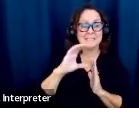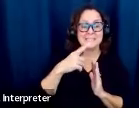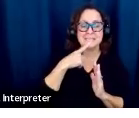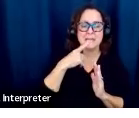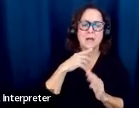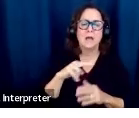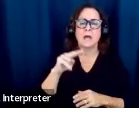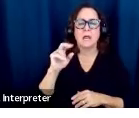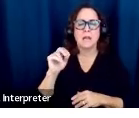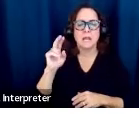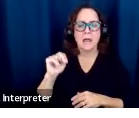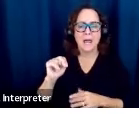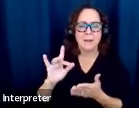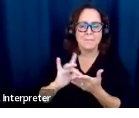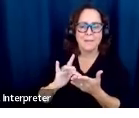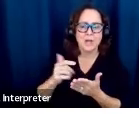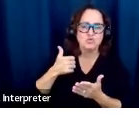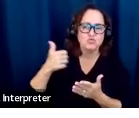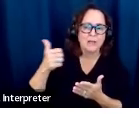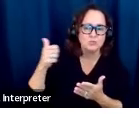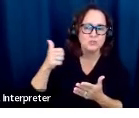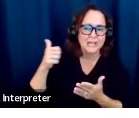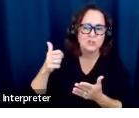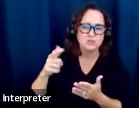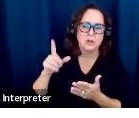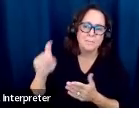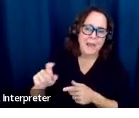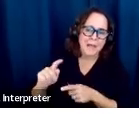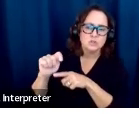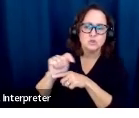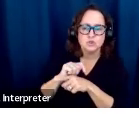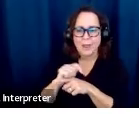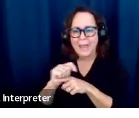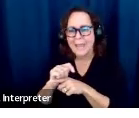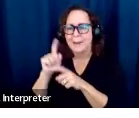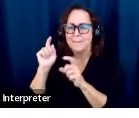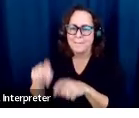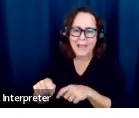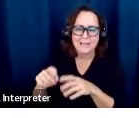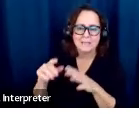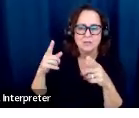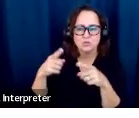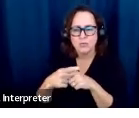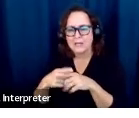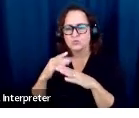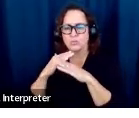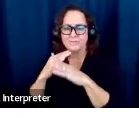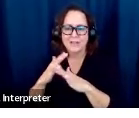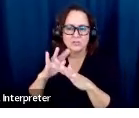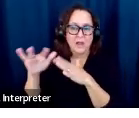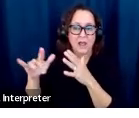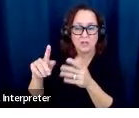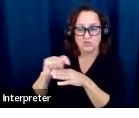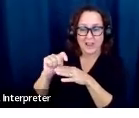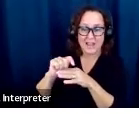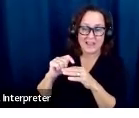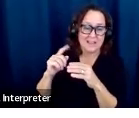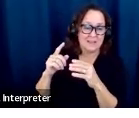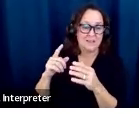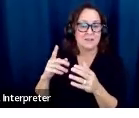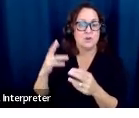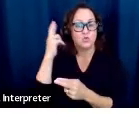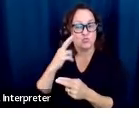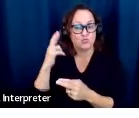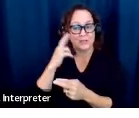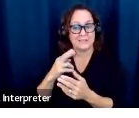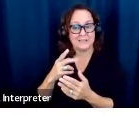transportation providers to complete training on restraint, restrictive interventions, crisis prevention, and crisis intervention. The reason this training